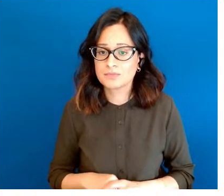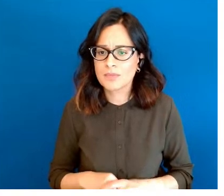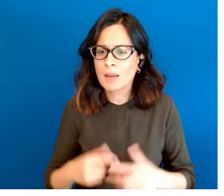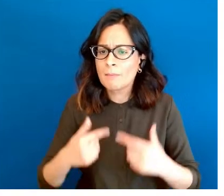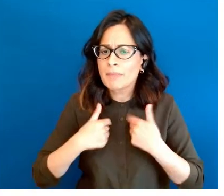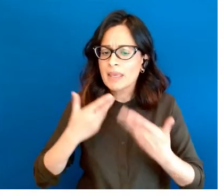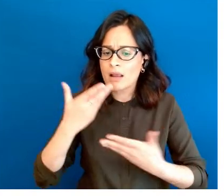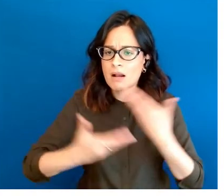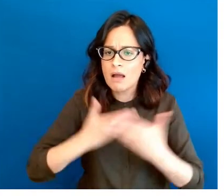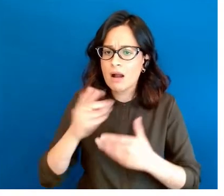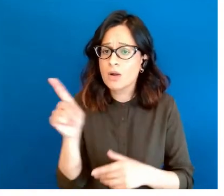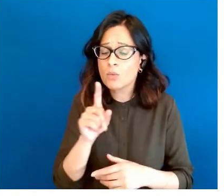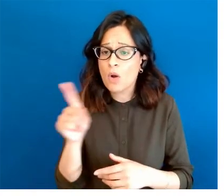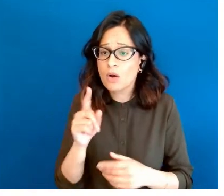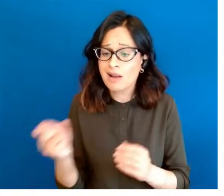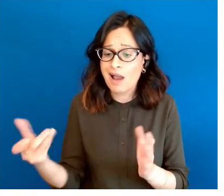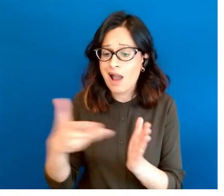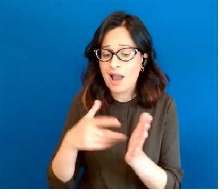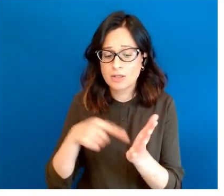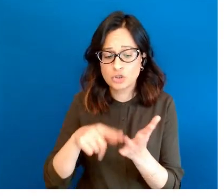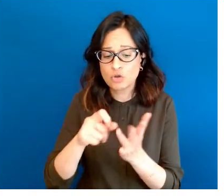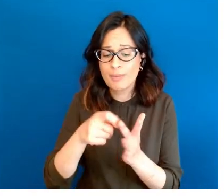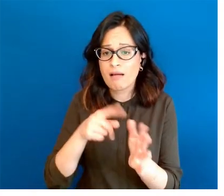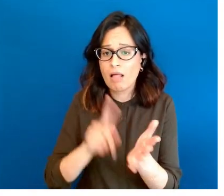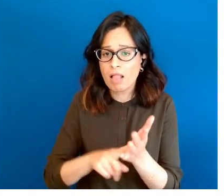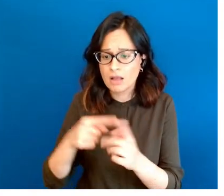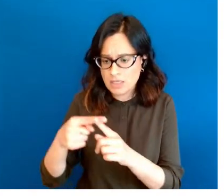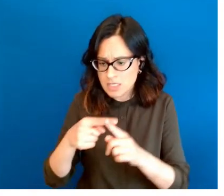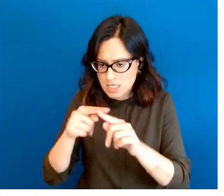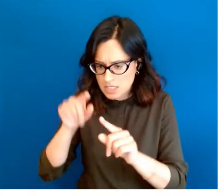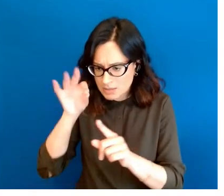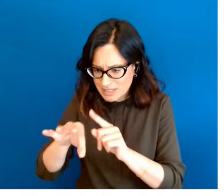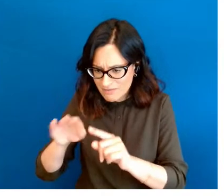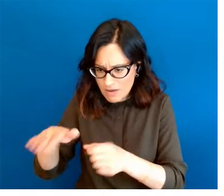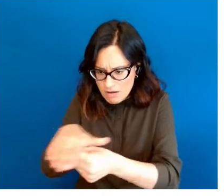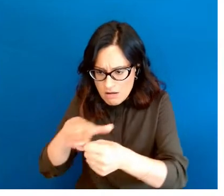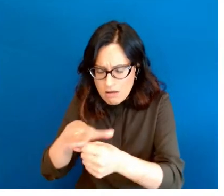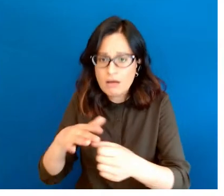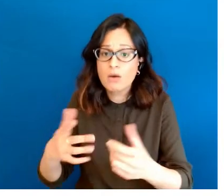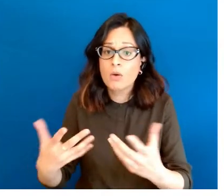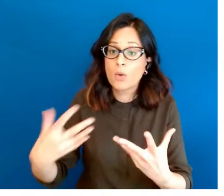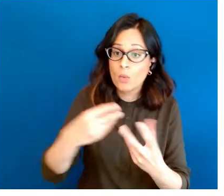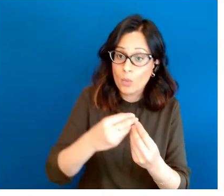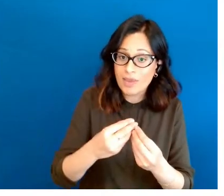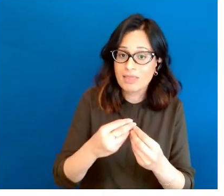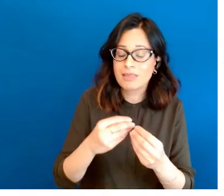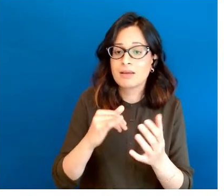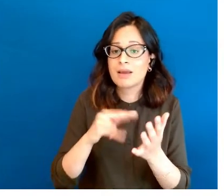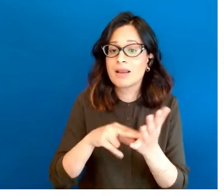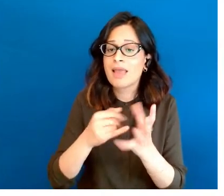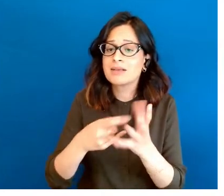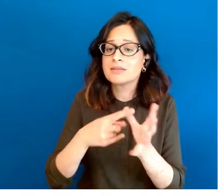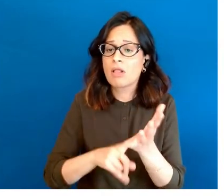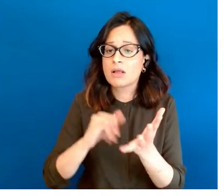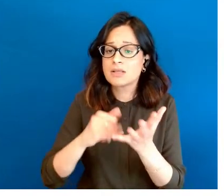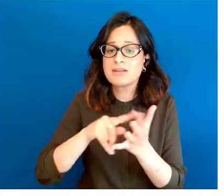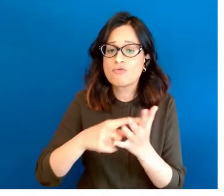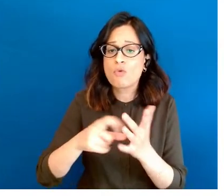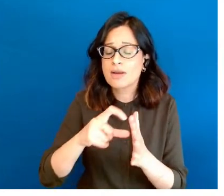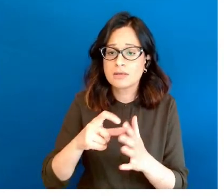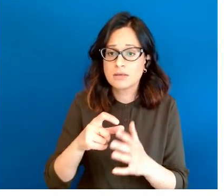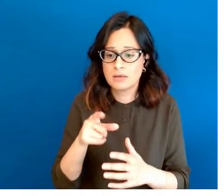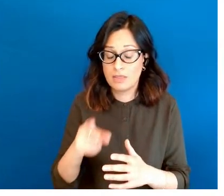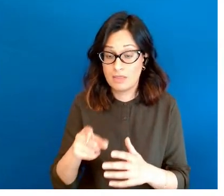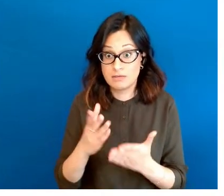adding in a topical antihistamine to a topical nasal steroid. So this study, a real-life study